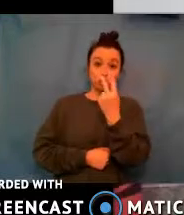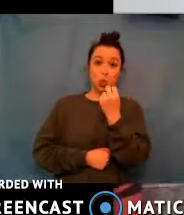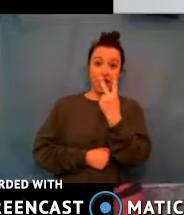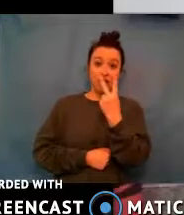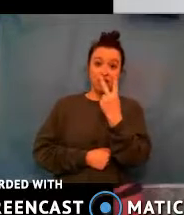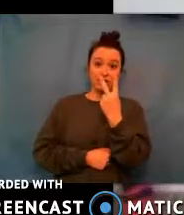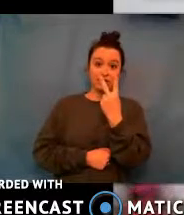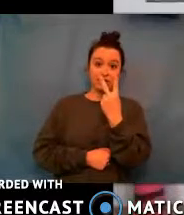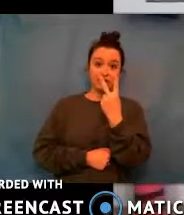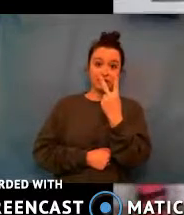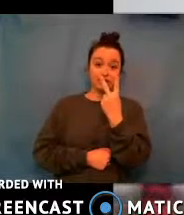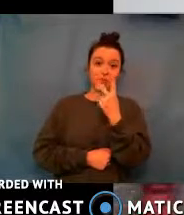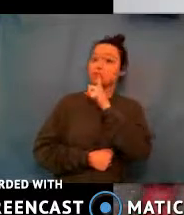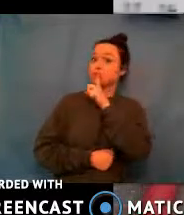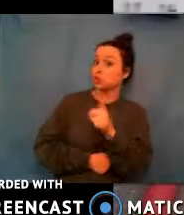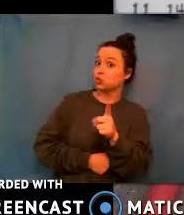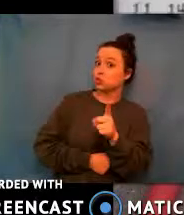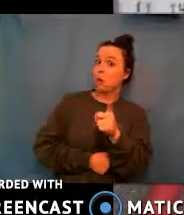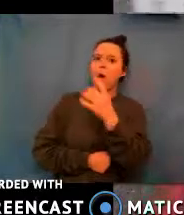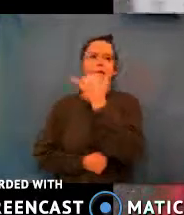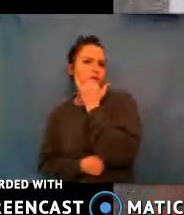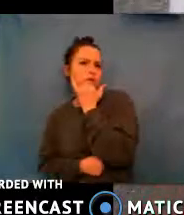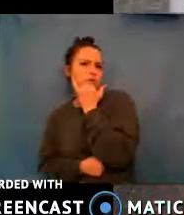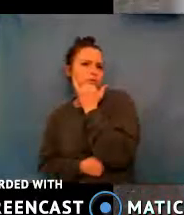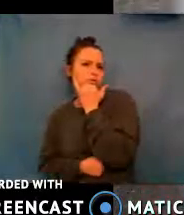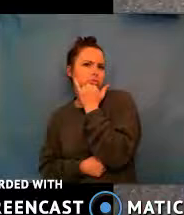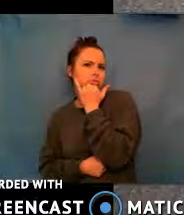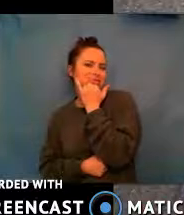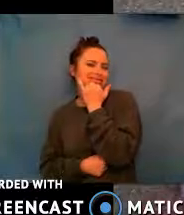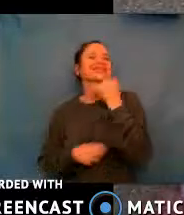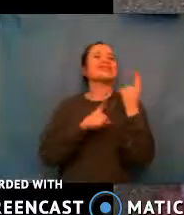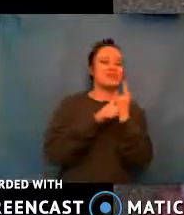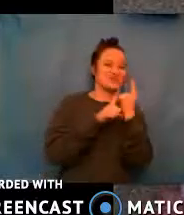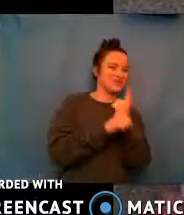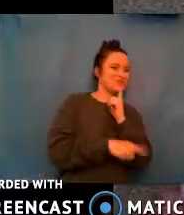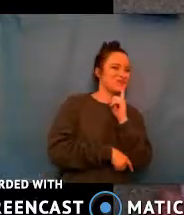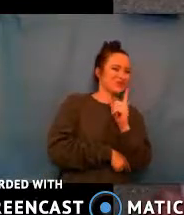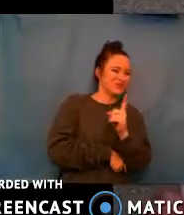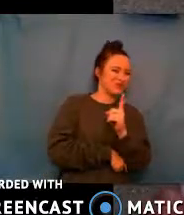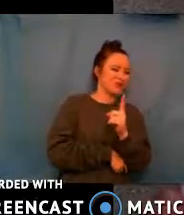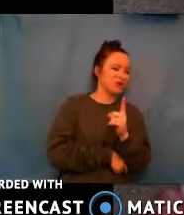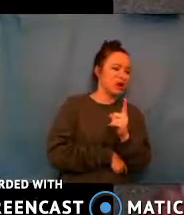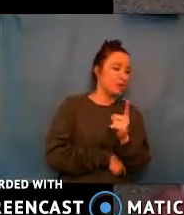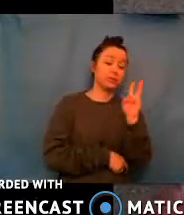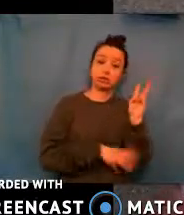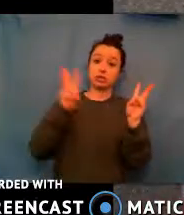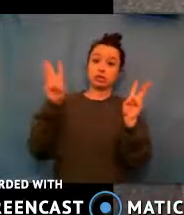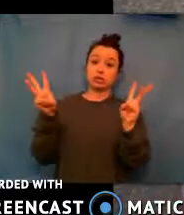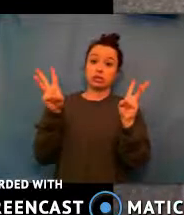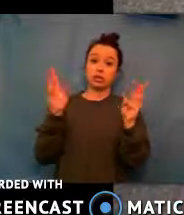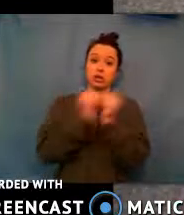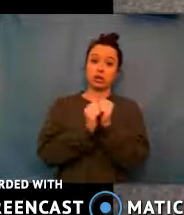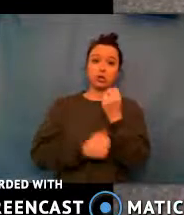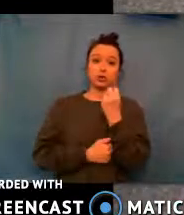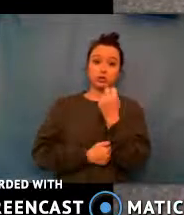11, 12. So is that true or false? Good, it's true because 6 plus 6